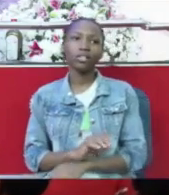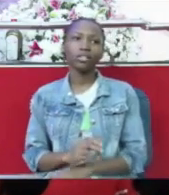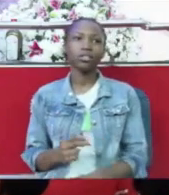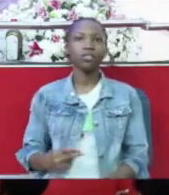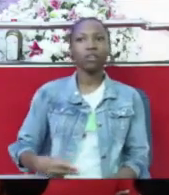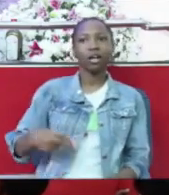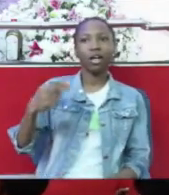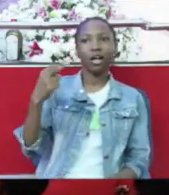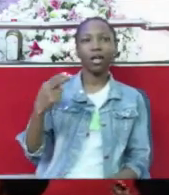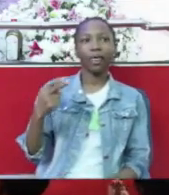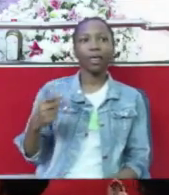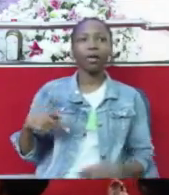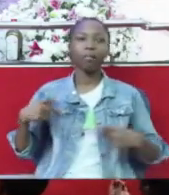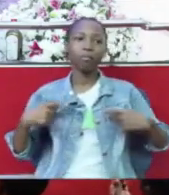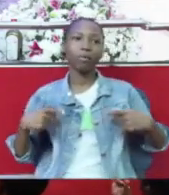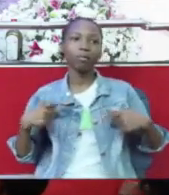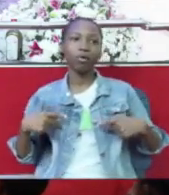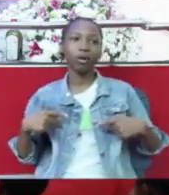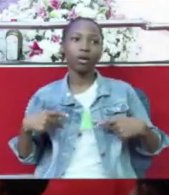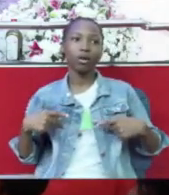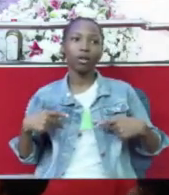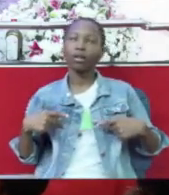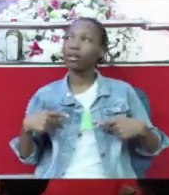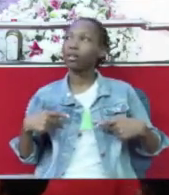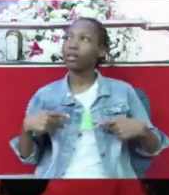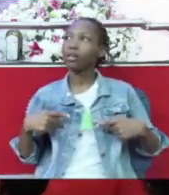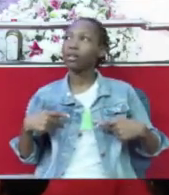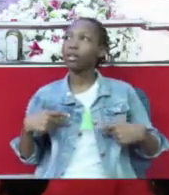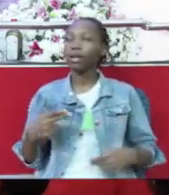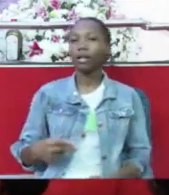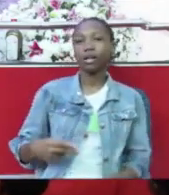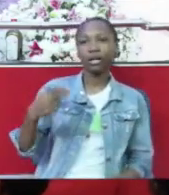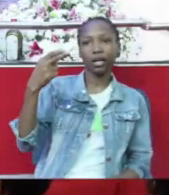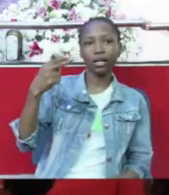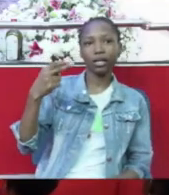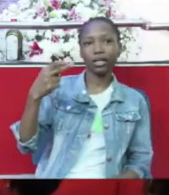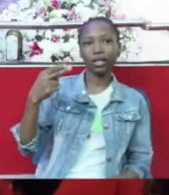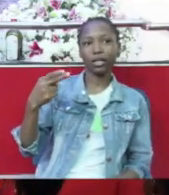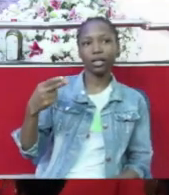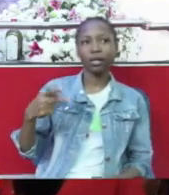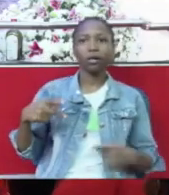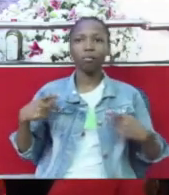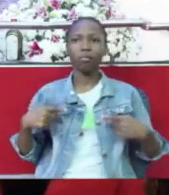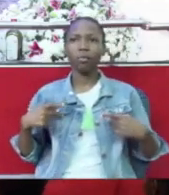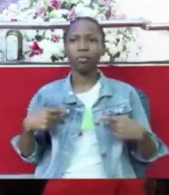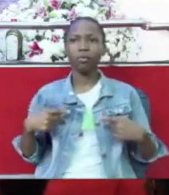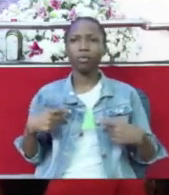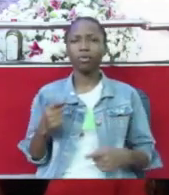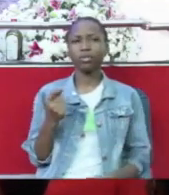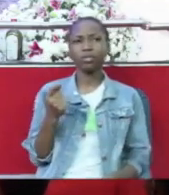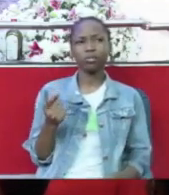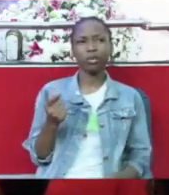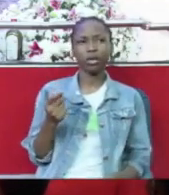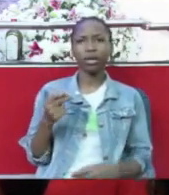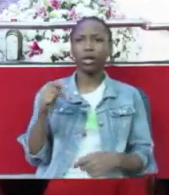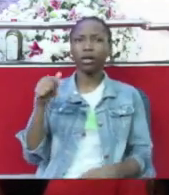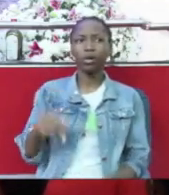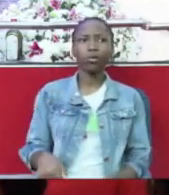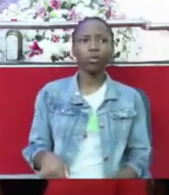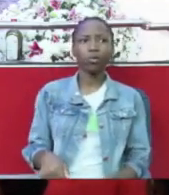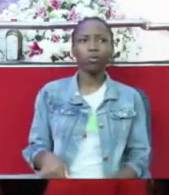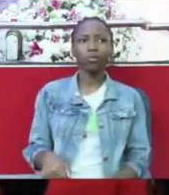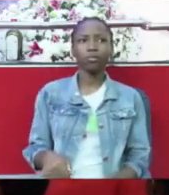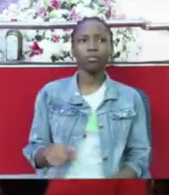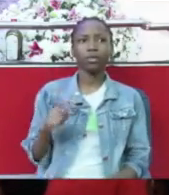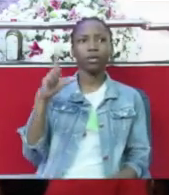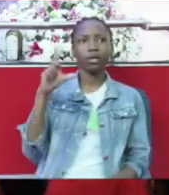to rise. Those that have aging populations are actually declining even economically. Nchi ambazo ziko na vijana ziko na uwezo wa kukua na zile ambazo ziko na wazee zinapungua.